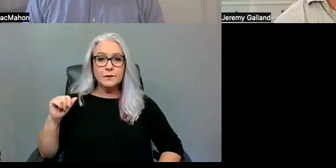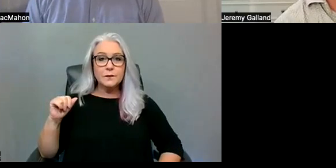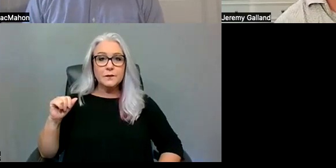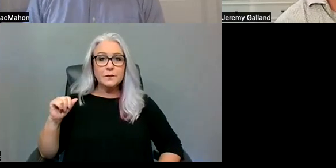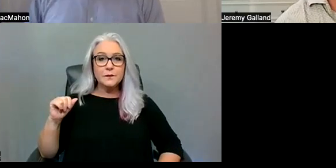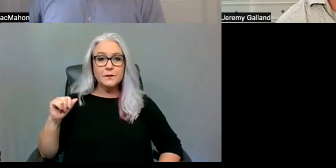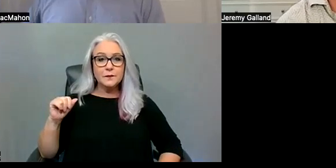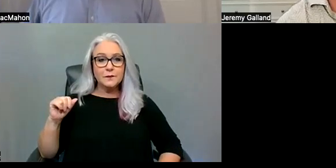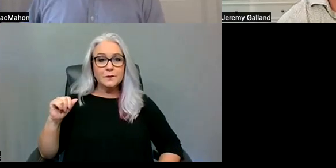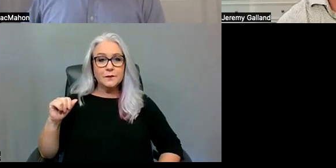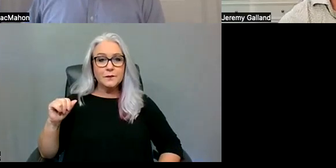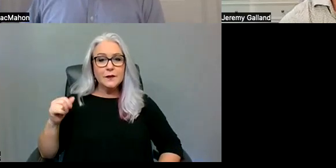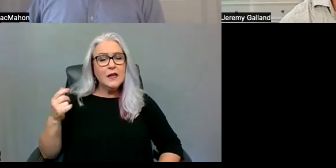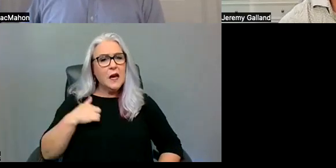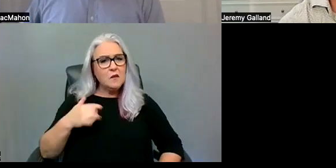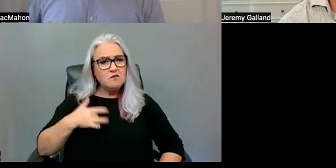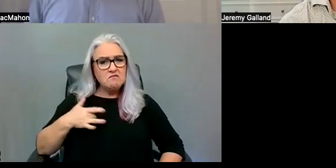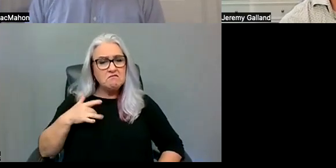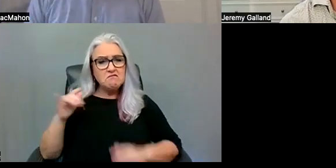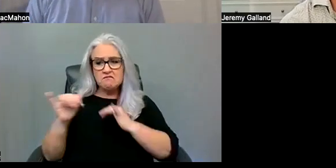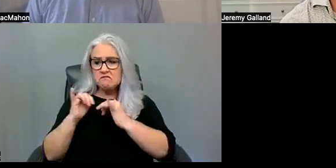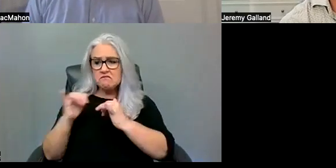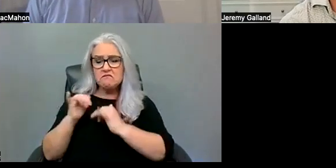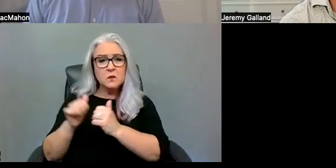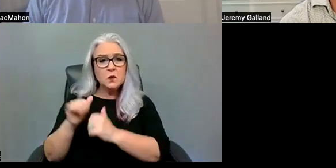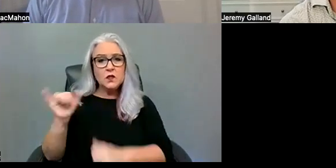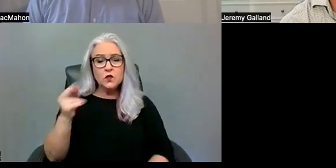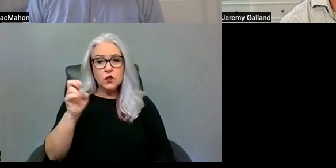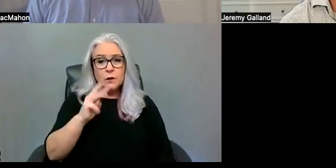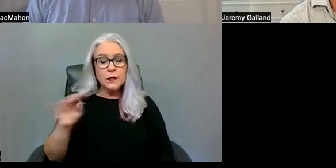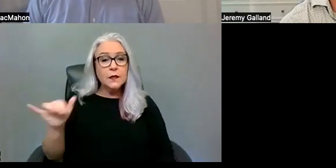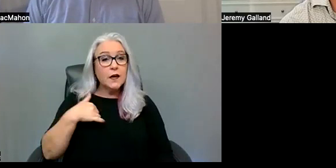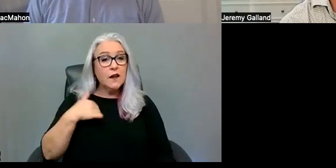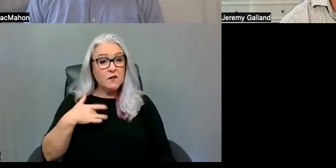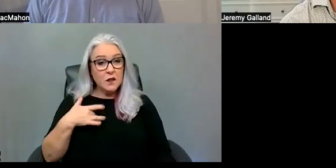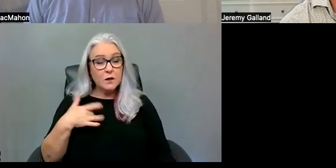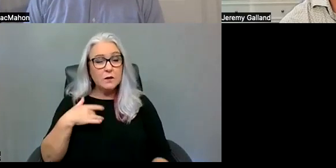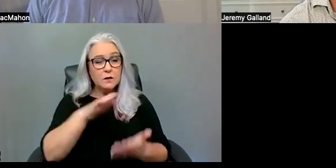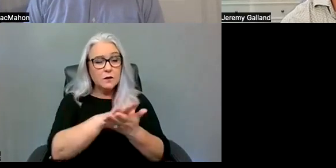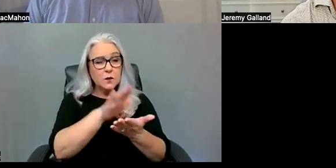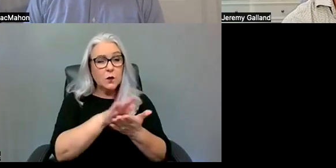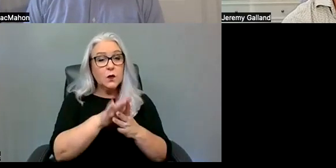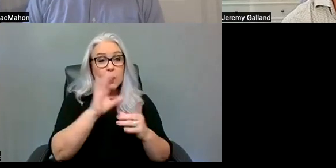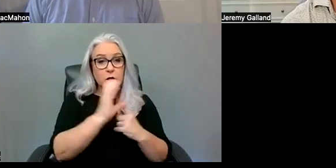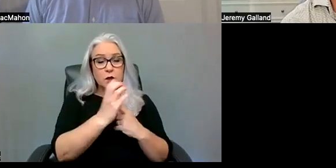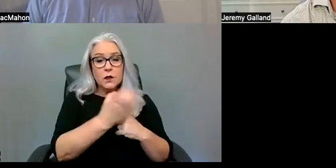I would echo with what Jeremy just said about the school culture at the Farragut Middle School.